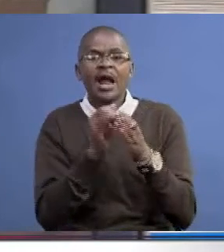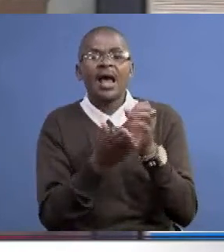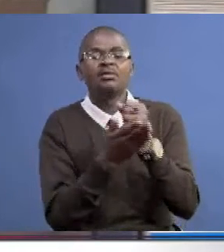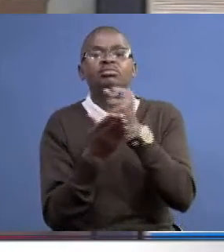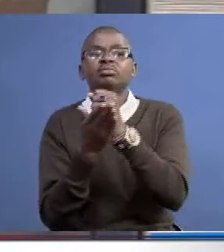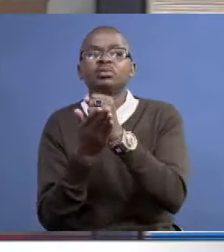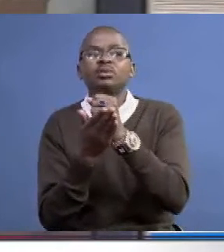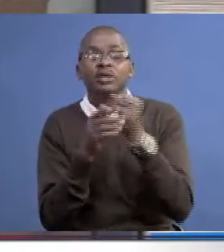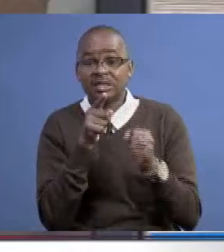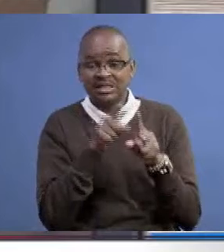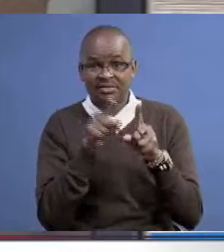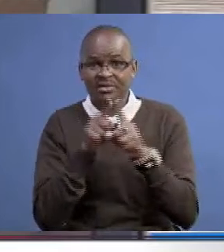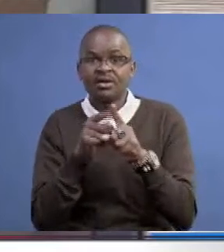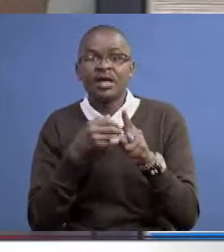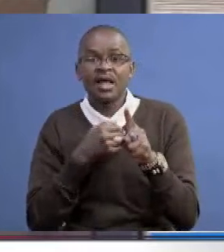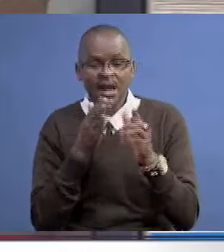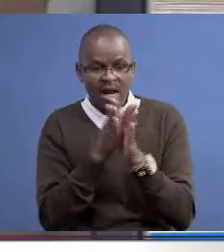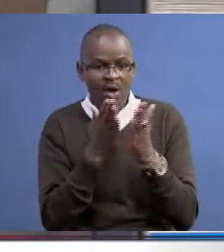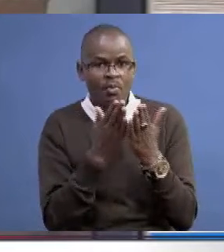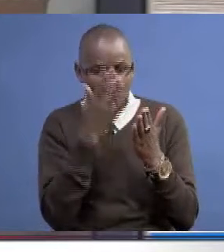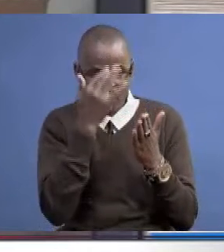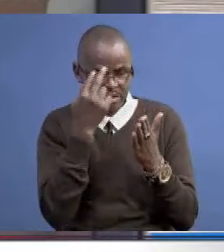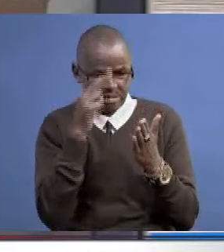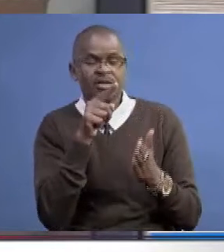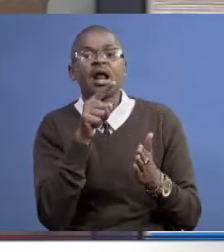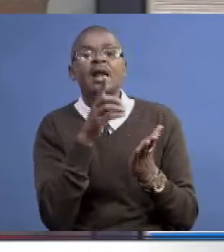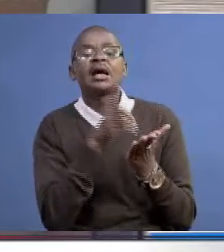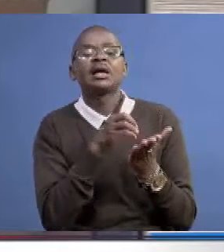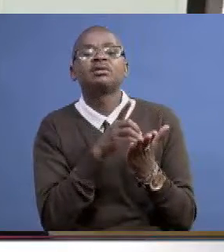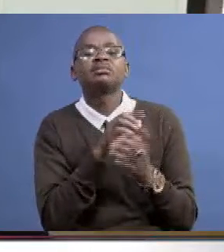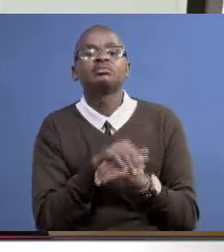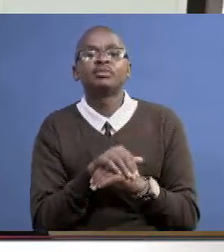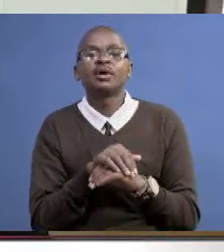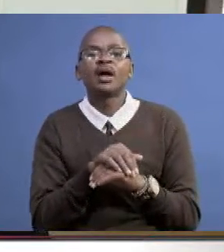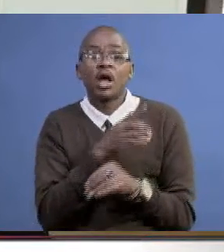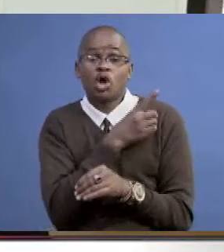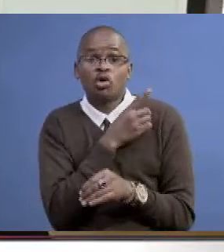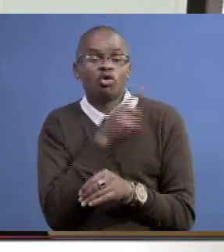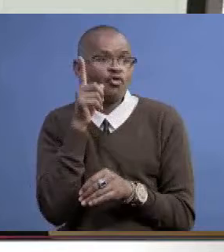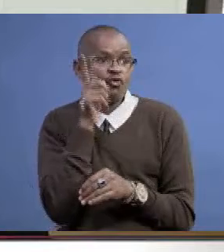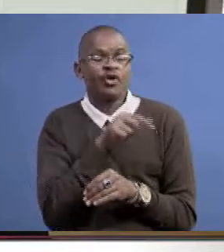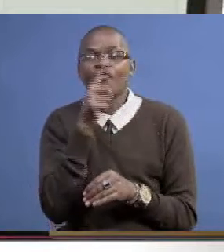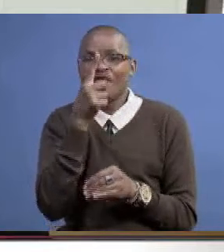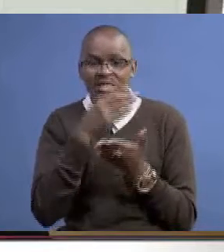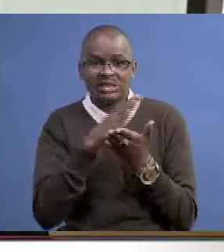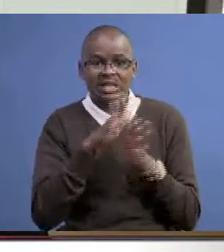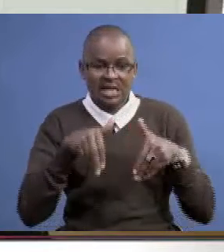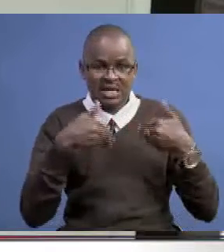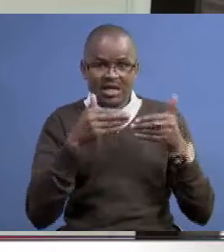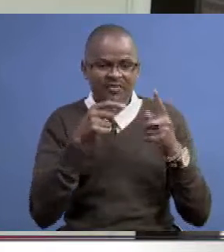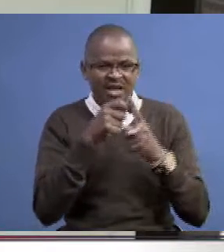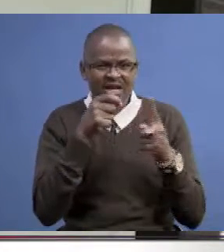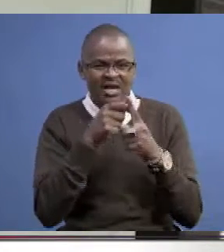asaidiki, huyo pia namboka aweze kuonekana na daktari. Dr. Muhwana finishes his first session and gives the